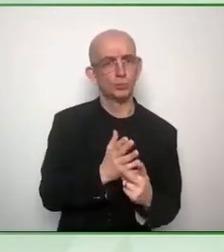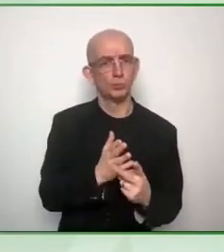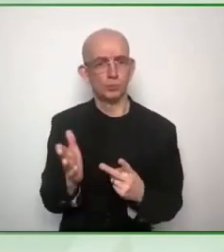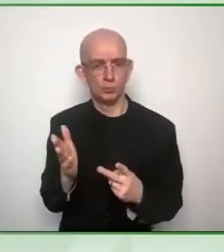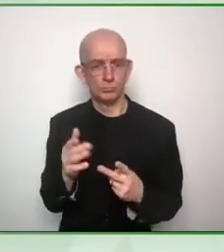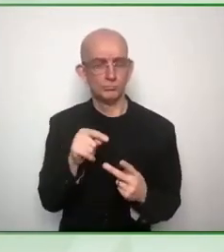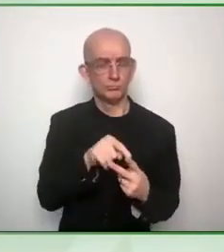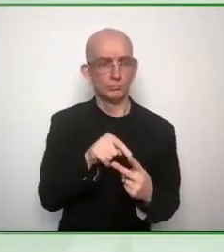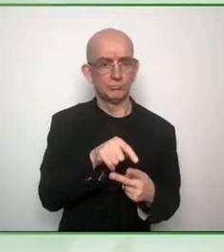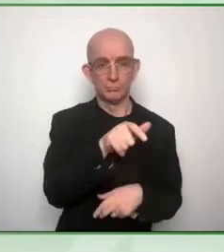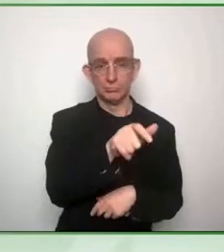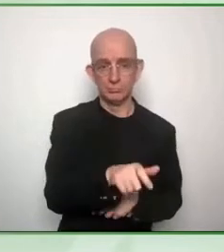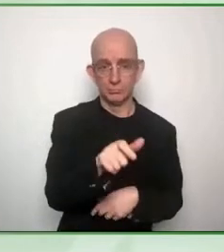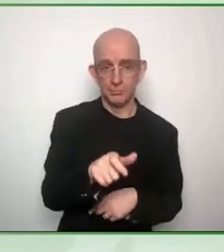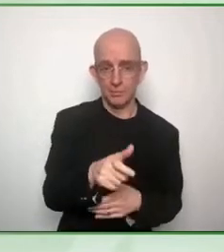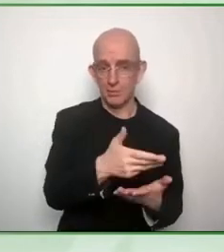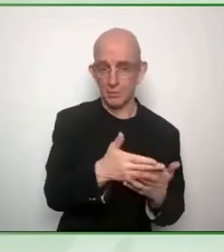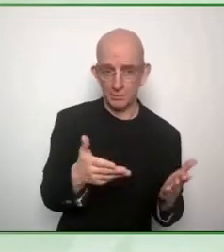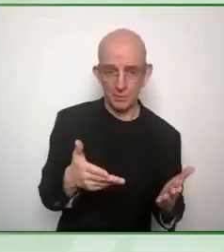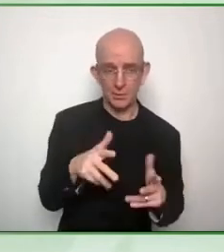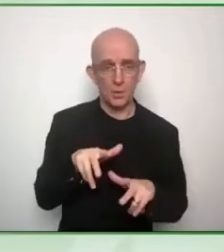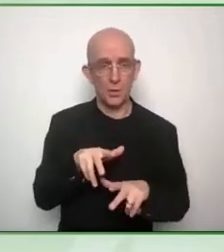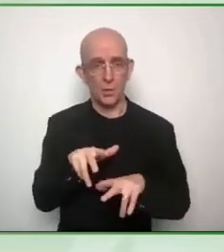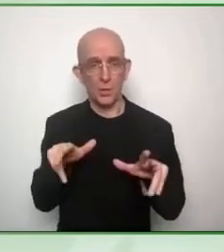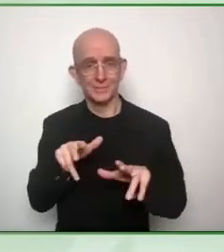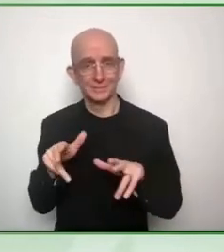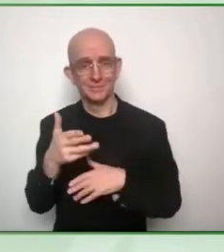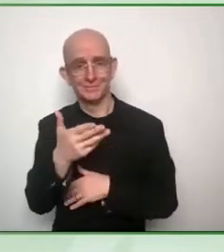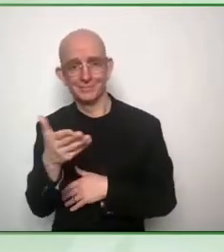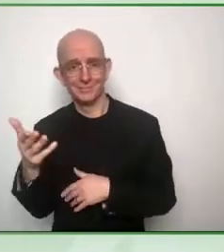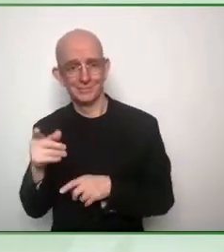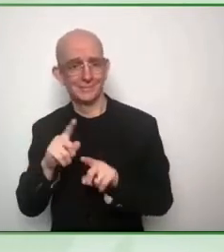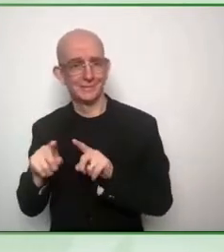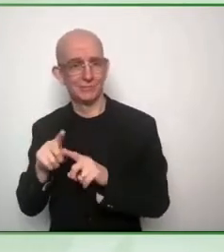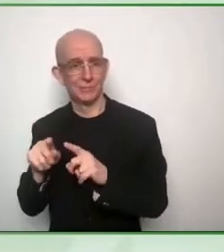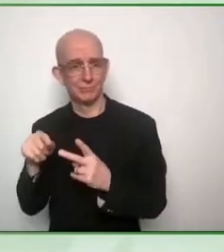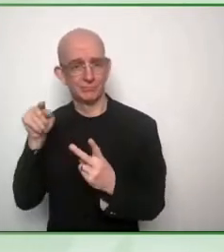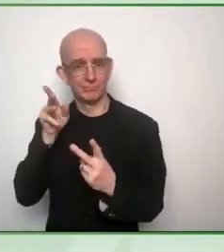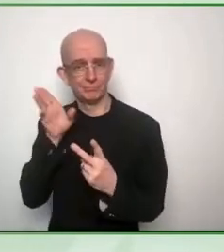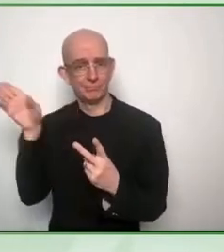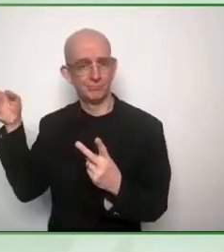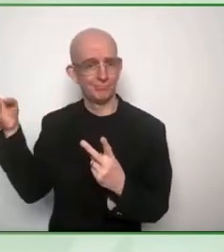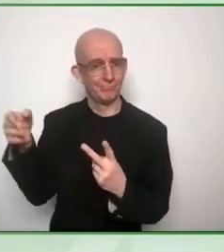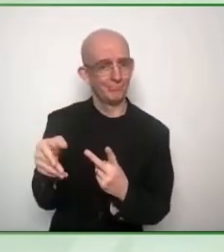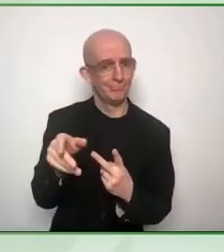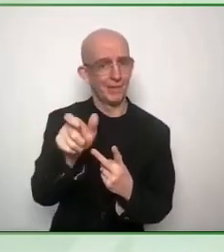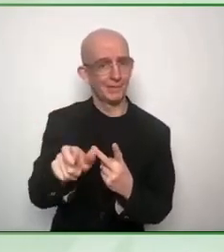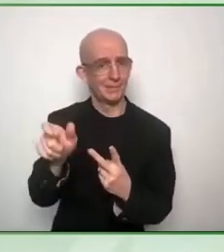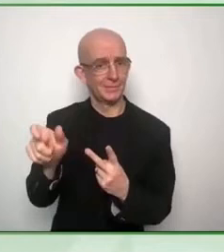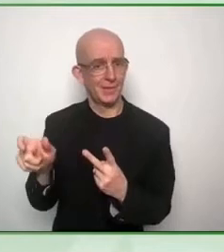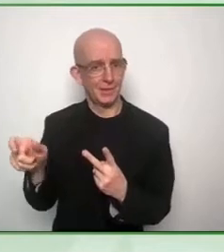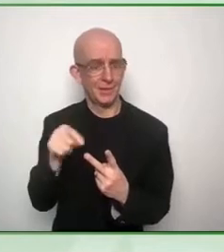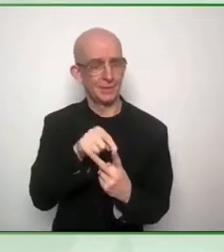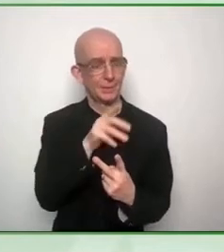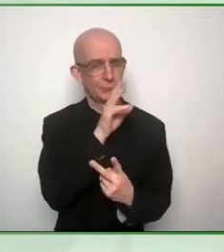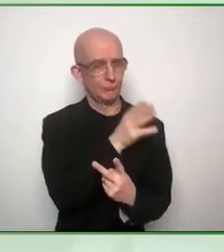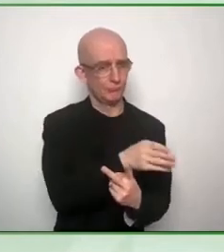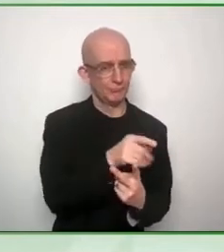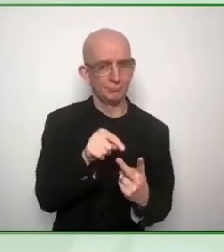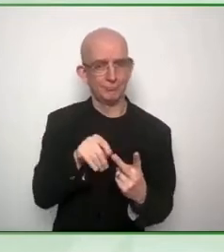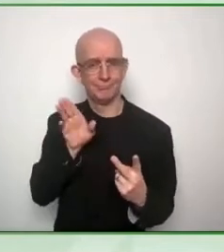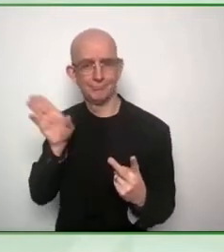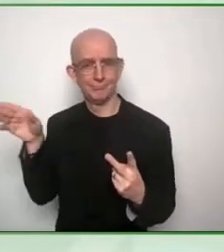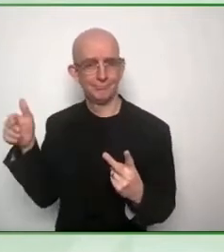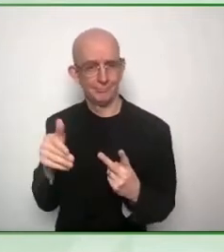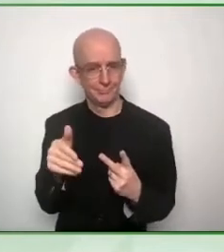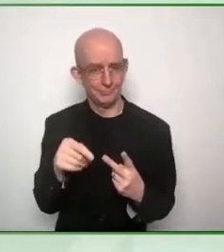deaf, deaf community social pages, all those types of communication channels to reach and get the app into the hands of the masses.